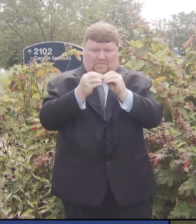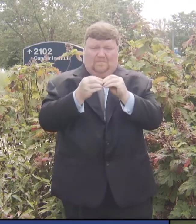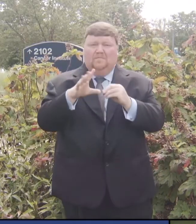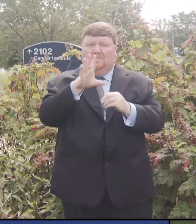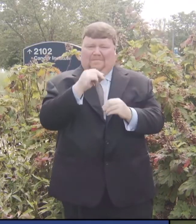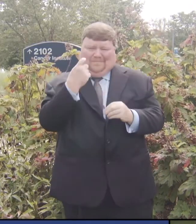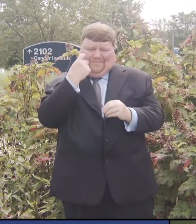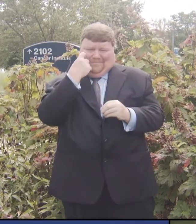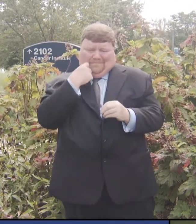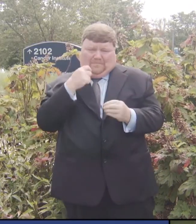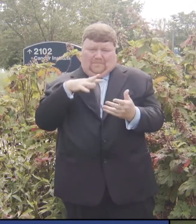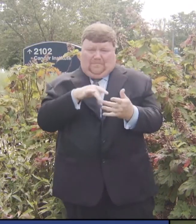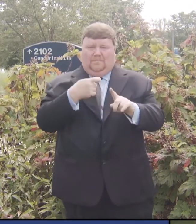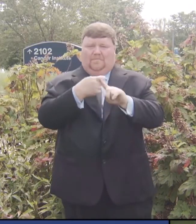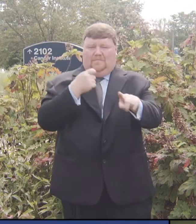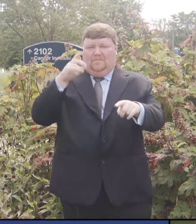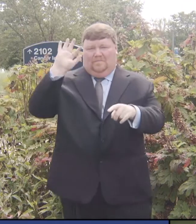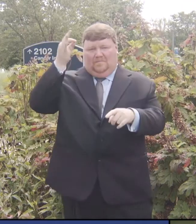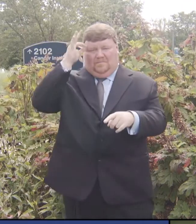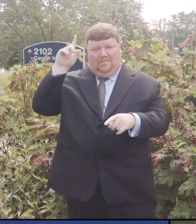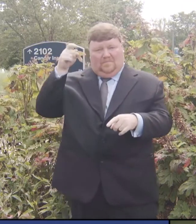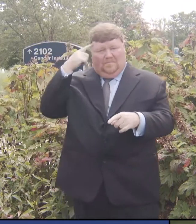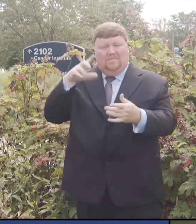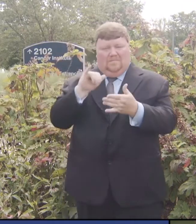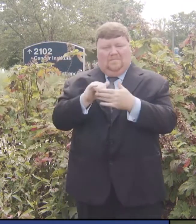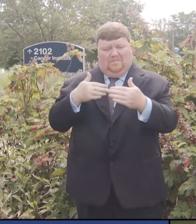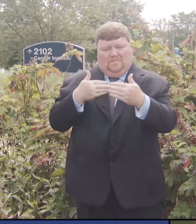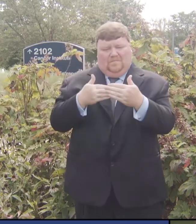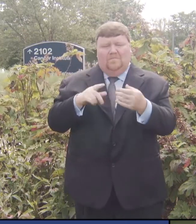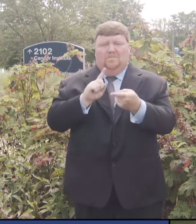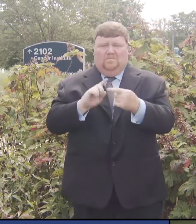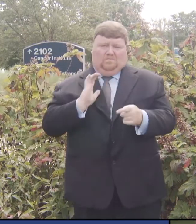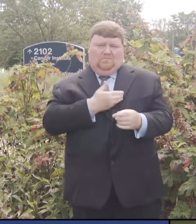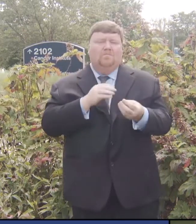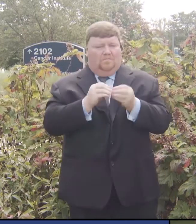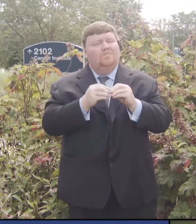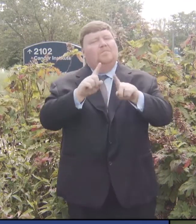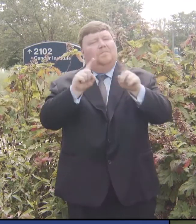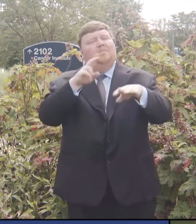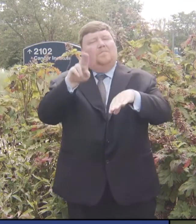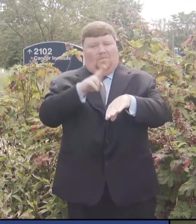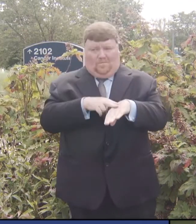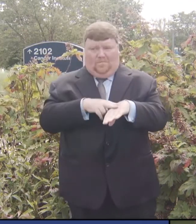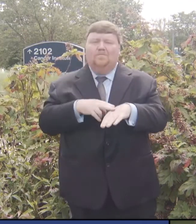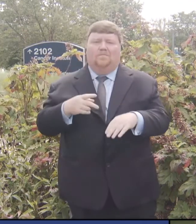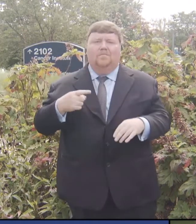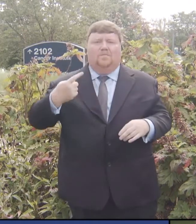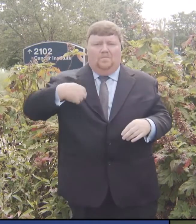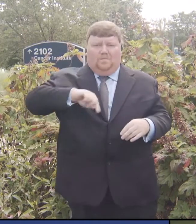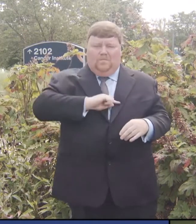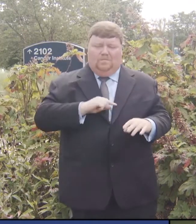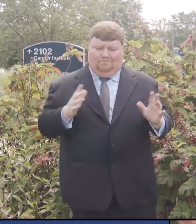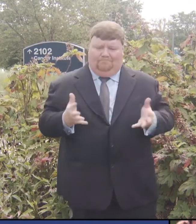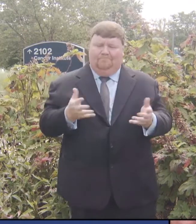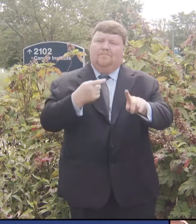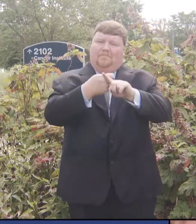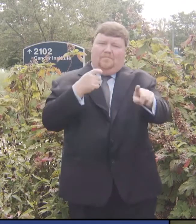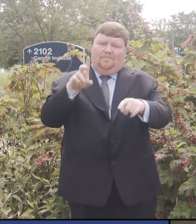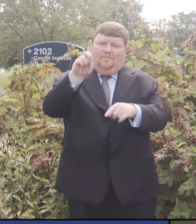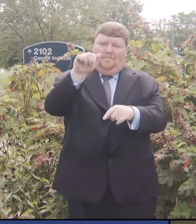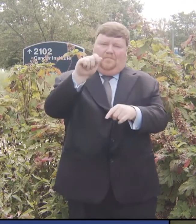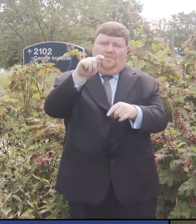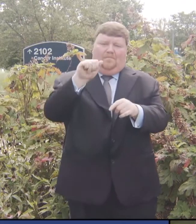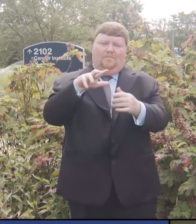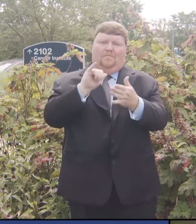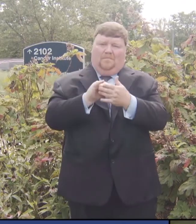from the federal government were relatively close to the numbers that we're stating today. But of course, we're actually encouraged by the data and the efficacy of